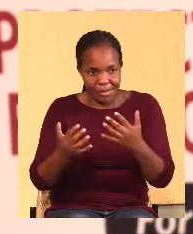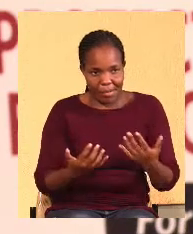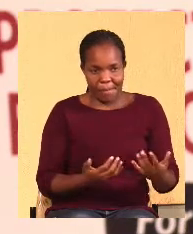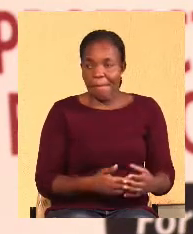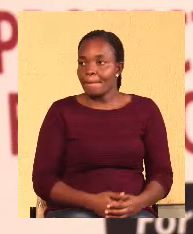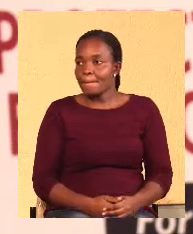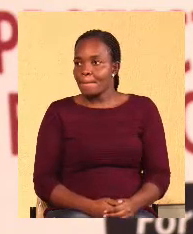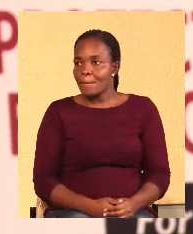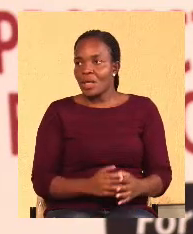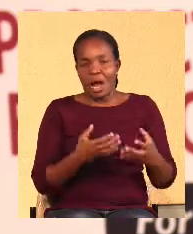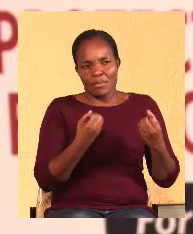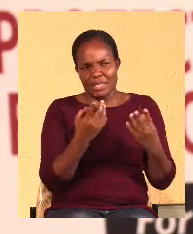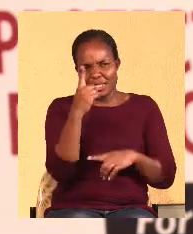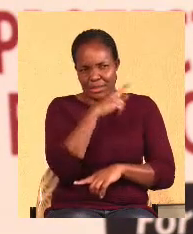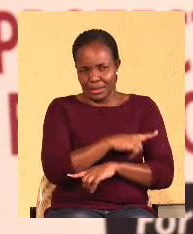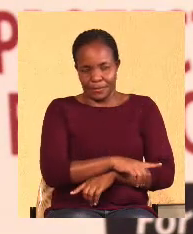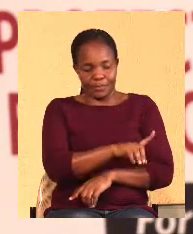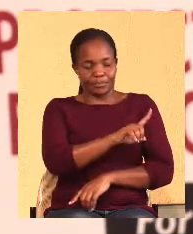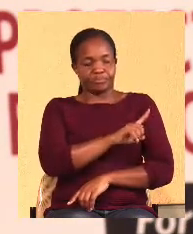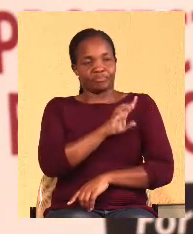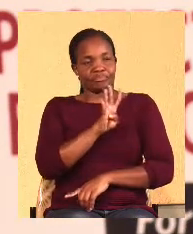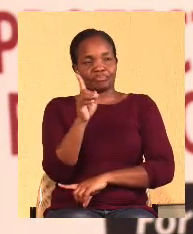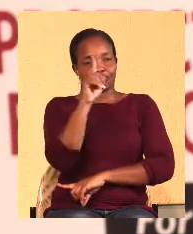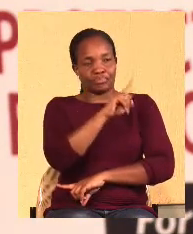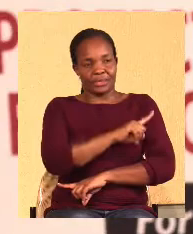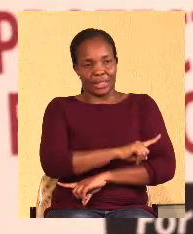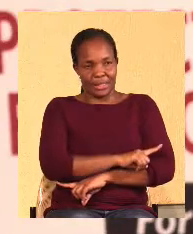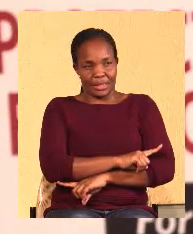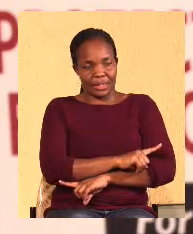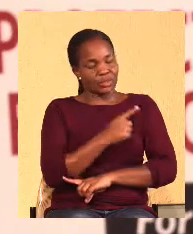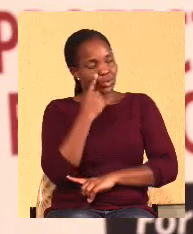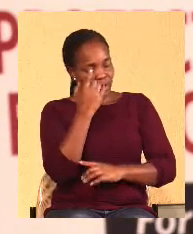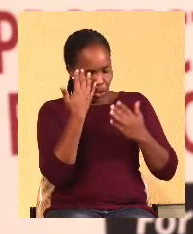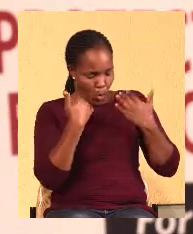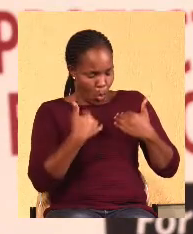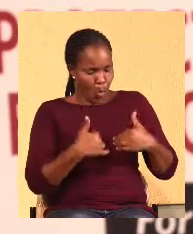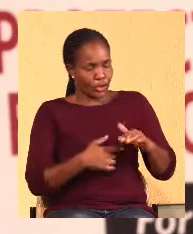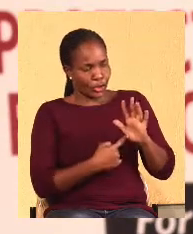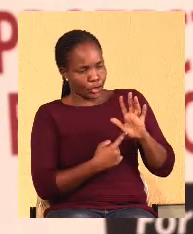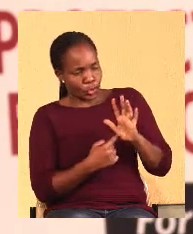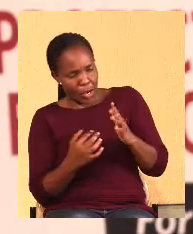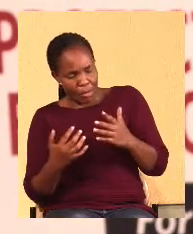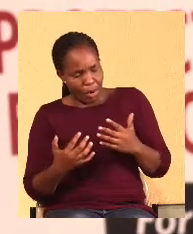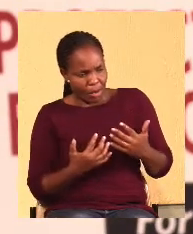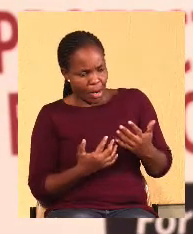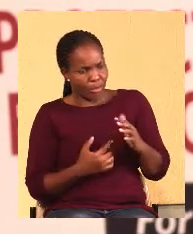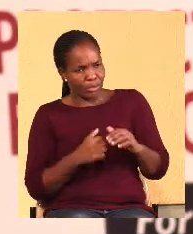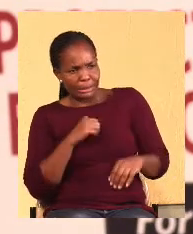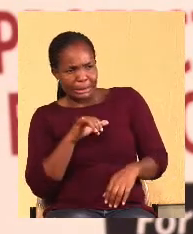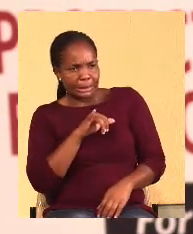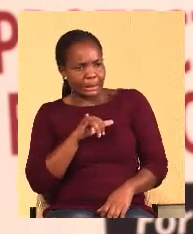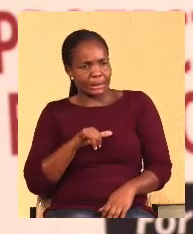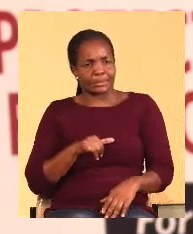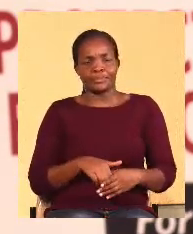within the period of 14 days prior to the symptoms onset or the beginning of the onset.